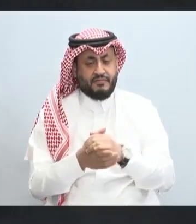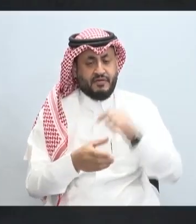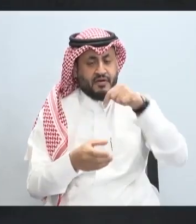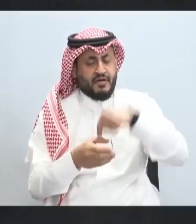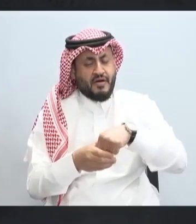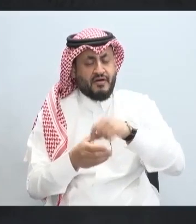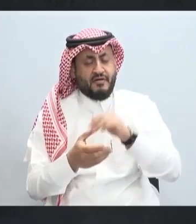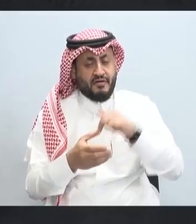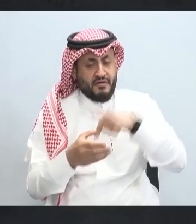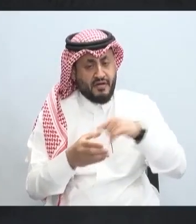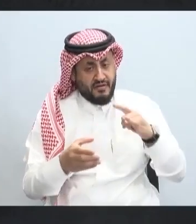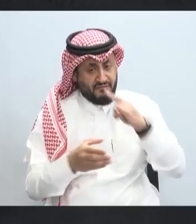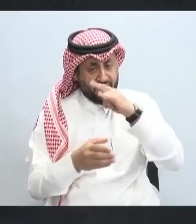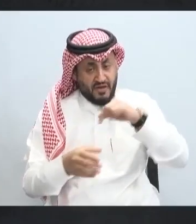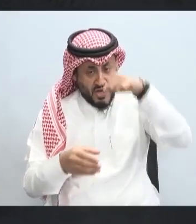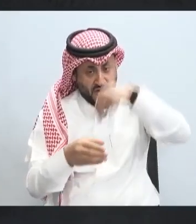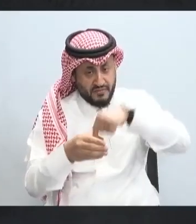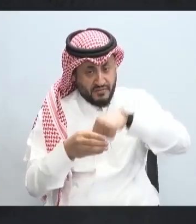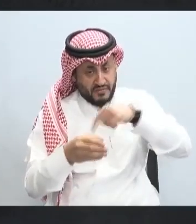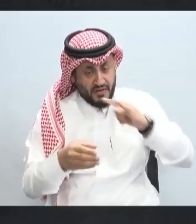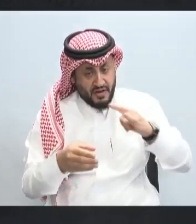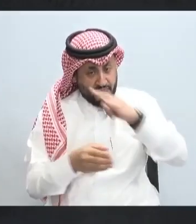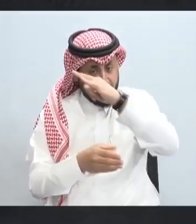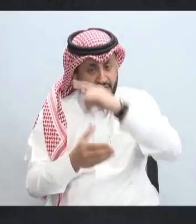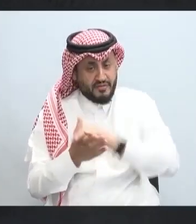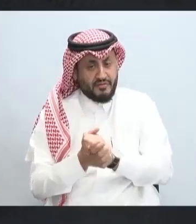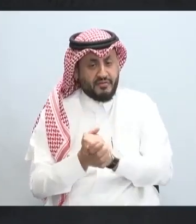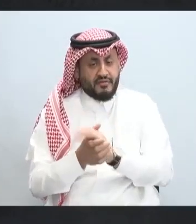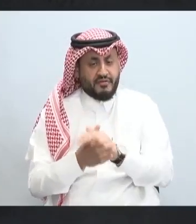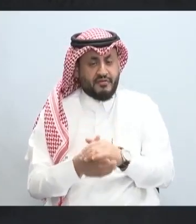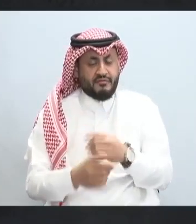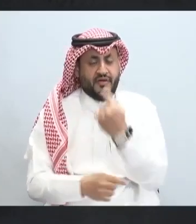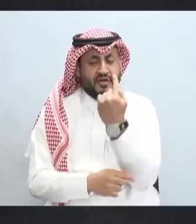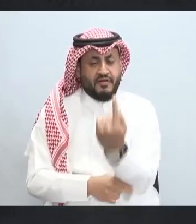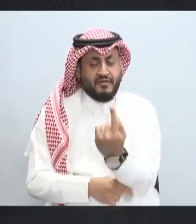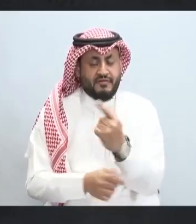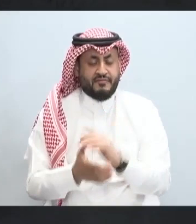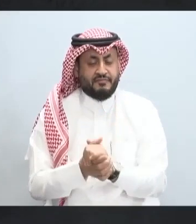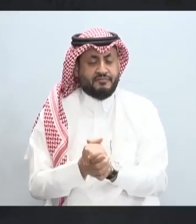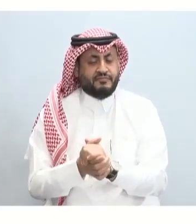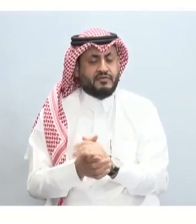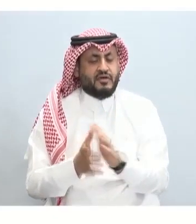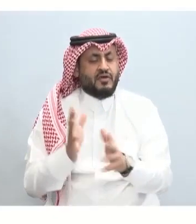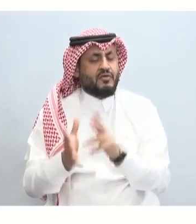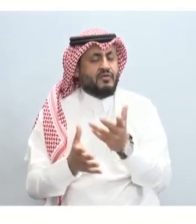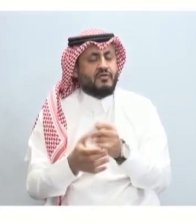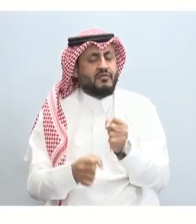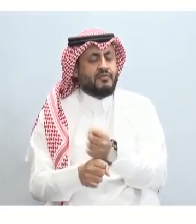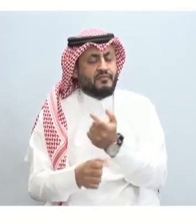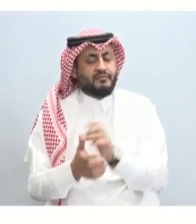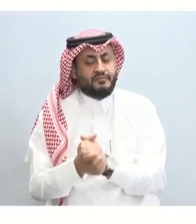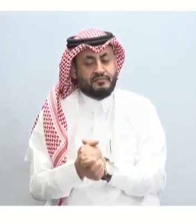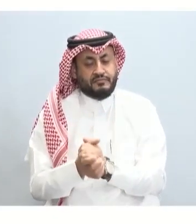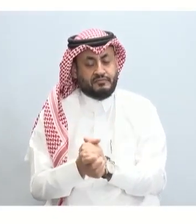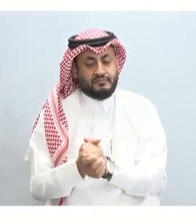ordering. So, when you are inside the plane and you want to order something. So, what we want to do here, we